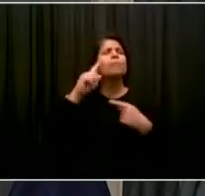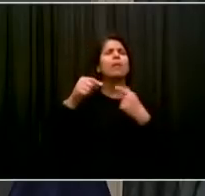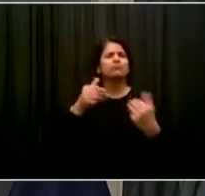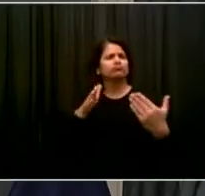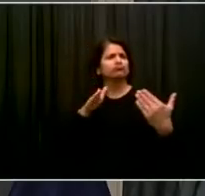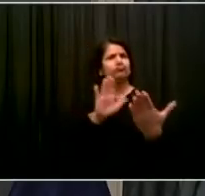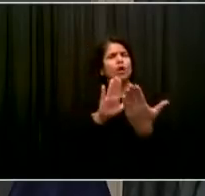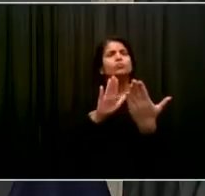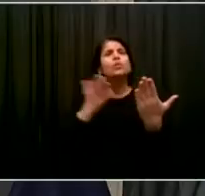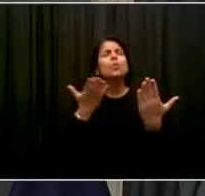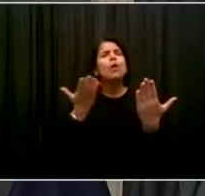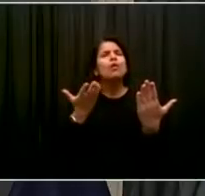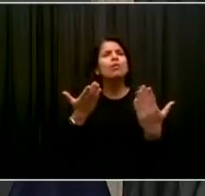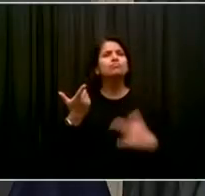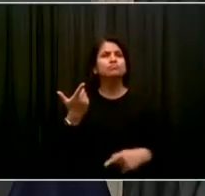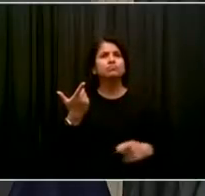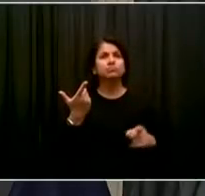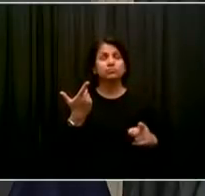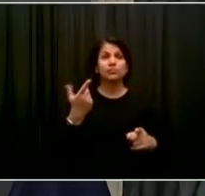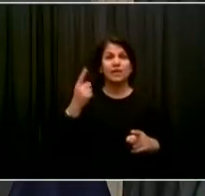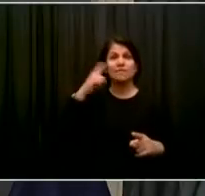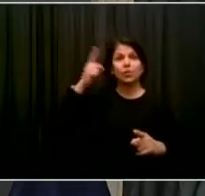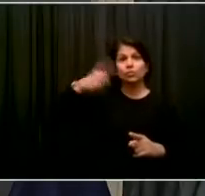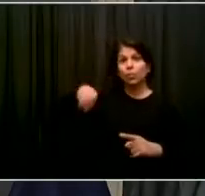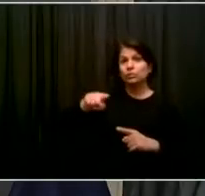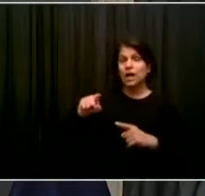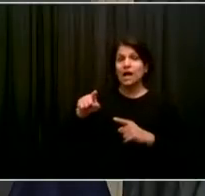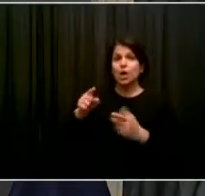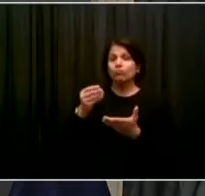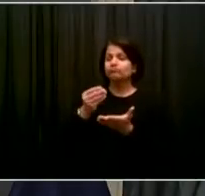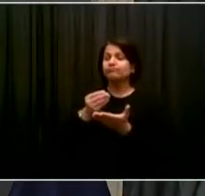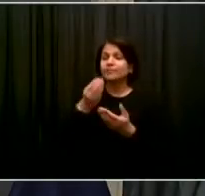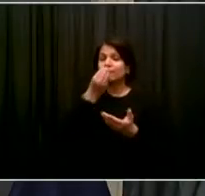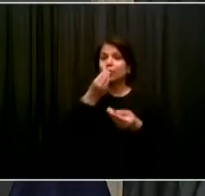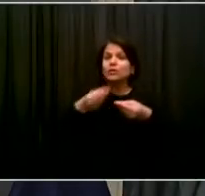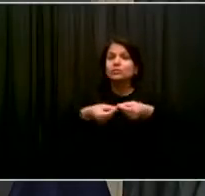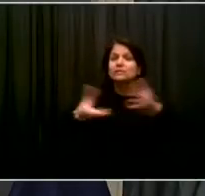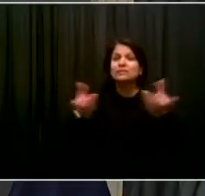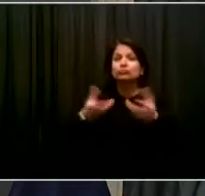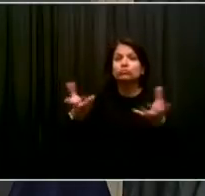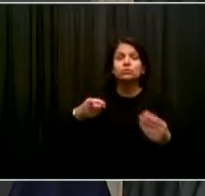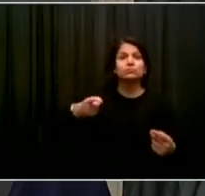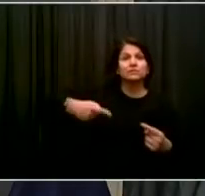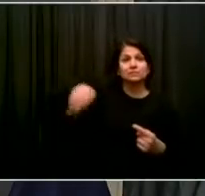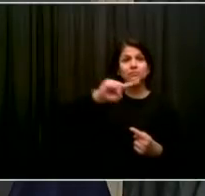enough heat and they are not bound to use any kind of additional heaters?